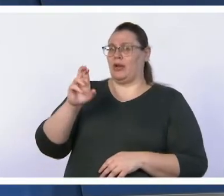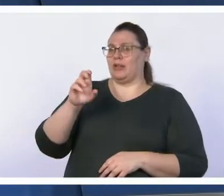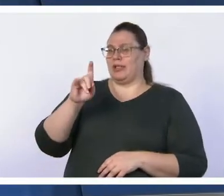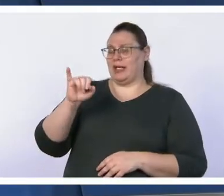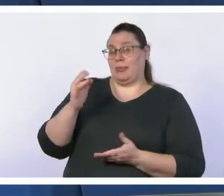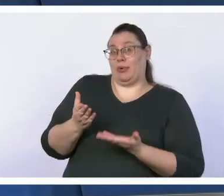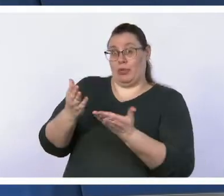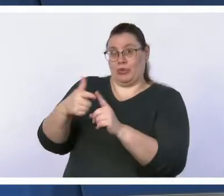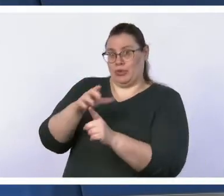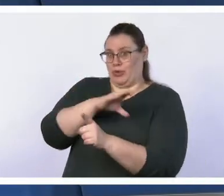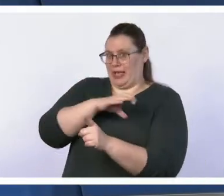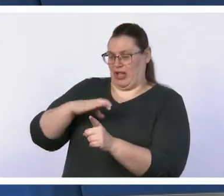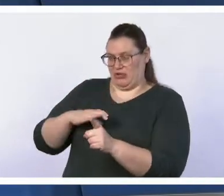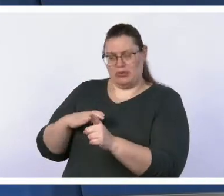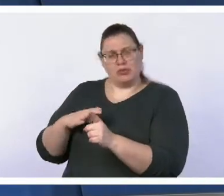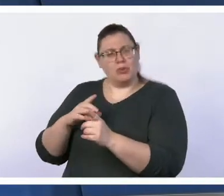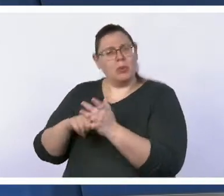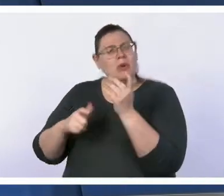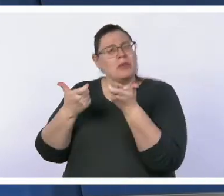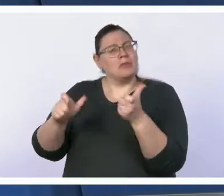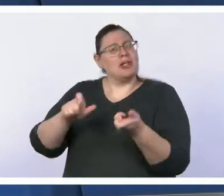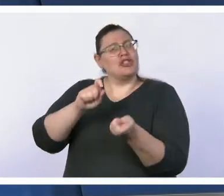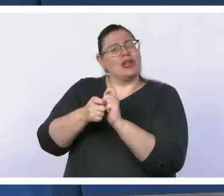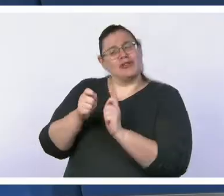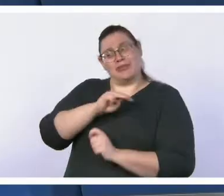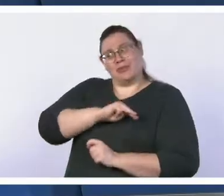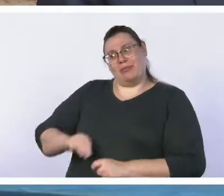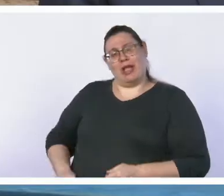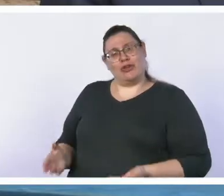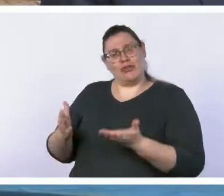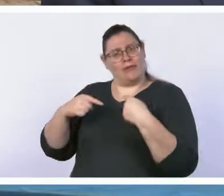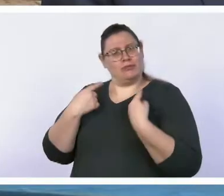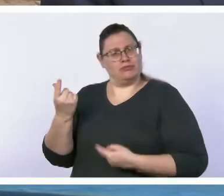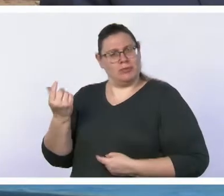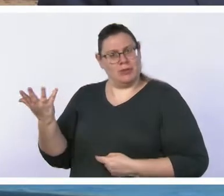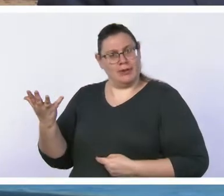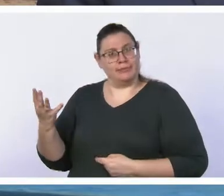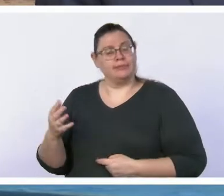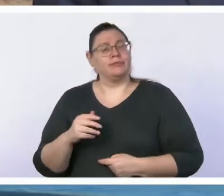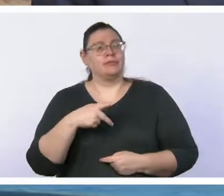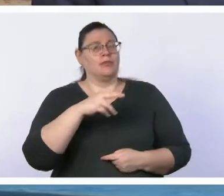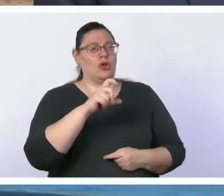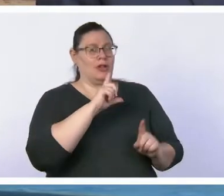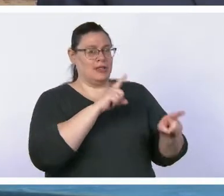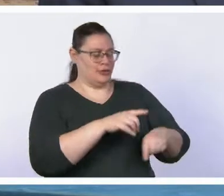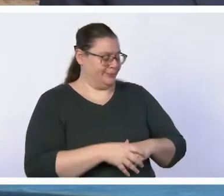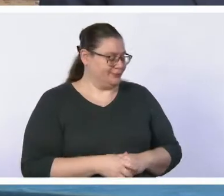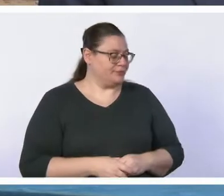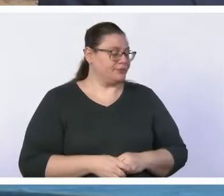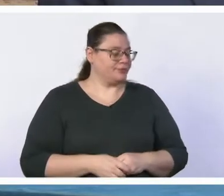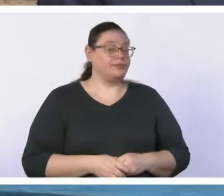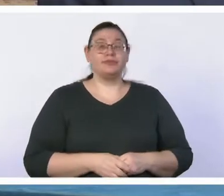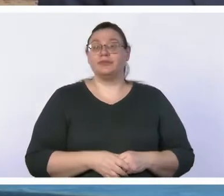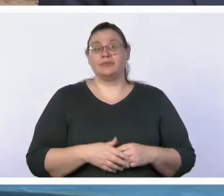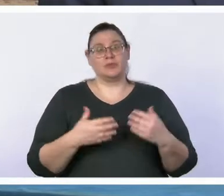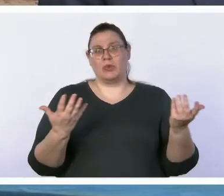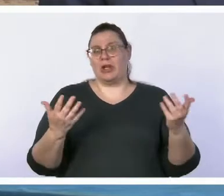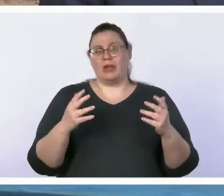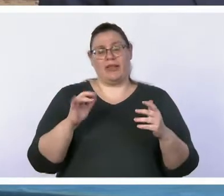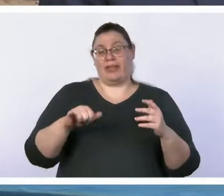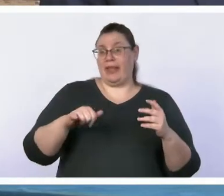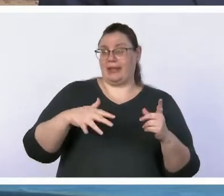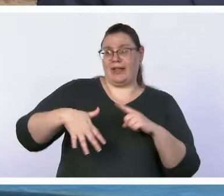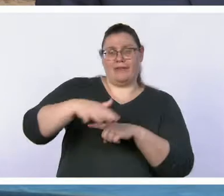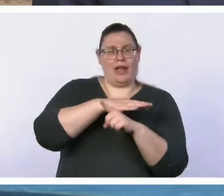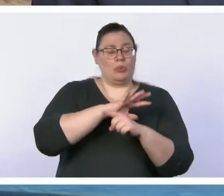the council. So what are some of the major changes that the mayor has offered at this point? Well, of course, in this unprecedented environment